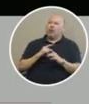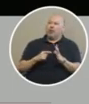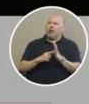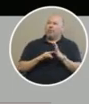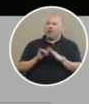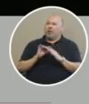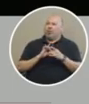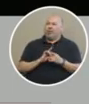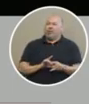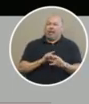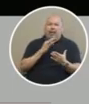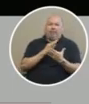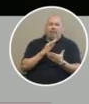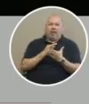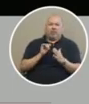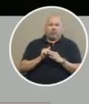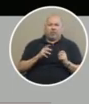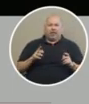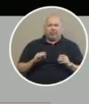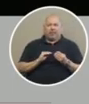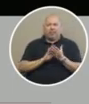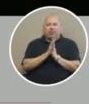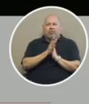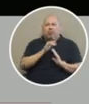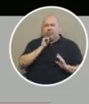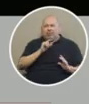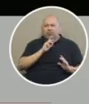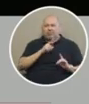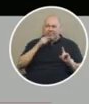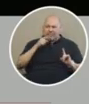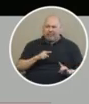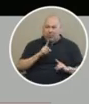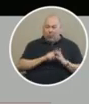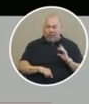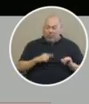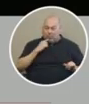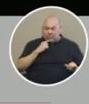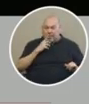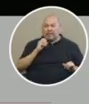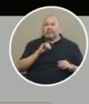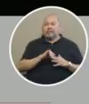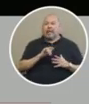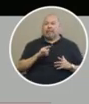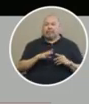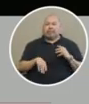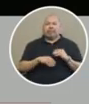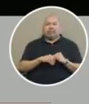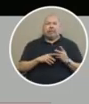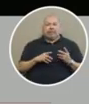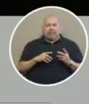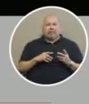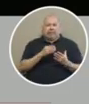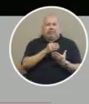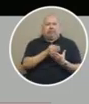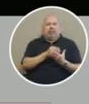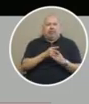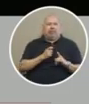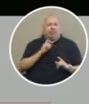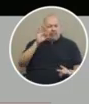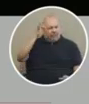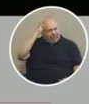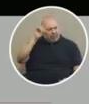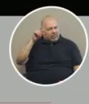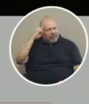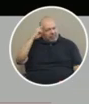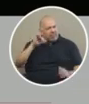that go with that funding. And so without getting too much into the detail of that, what I will say is that this additional infusion of funding from the federal